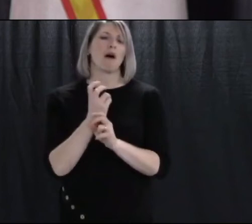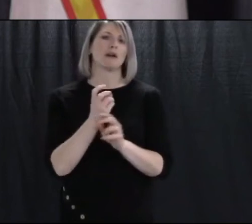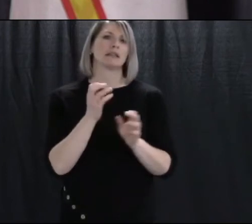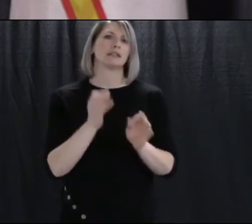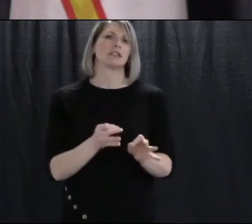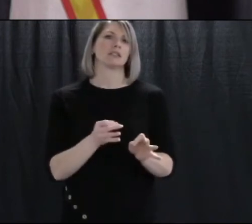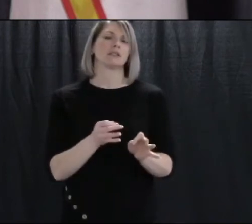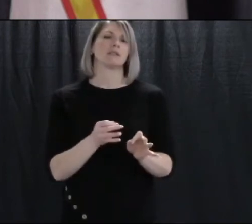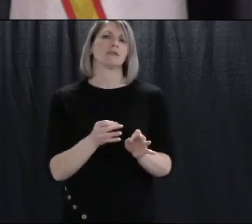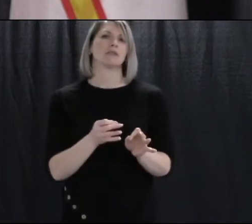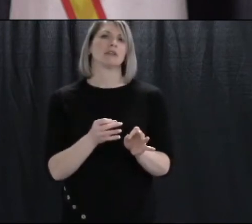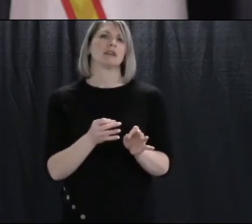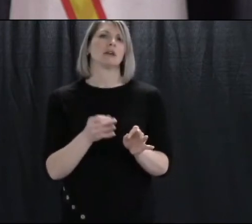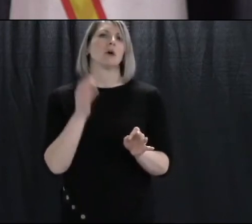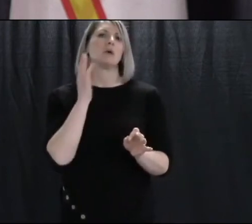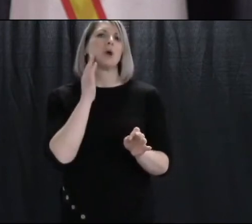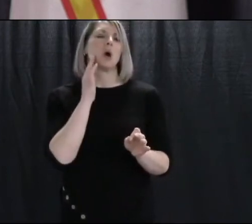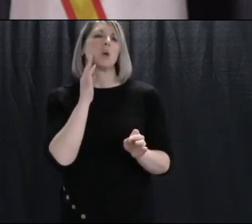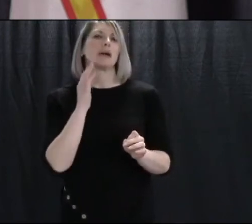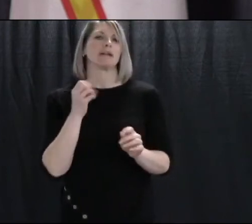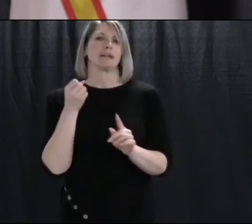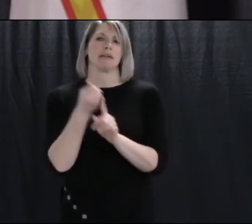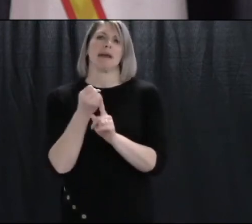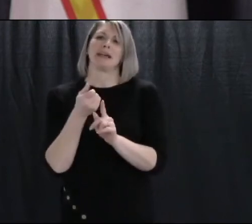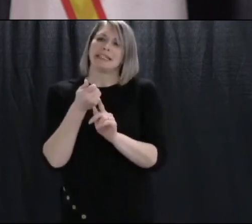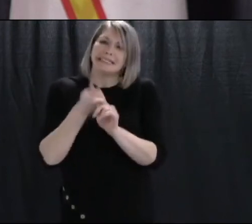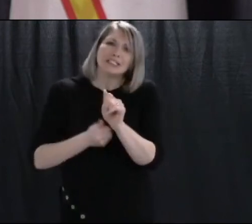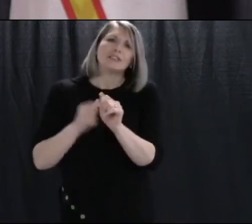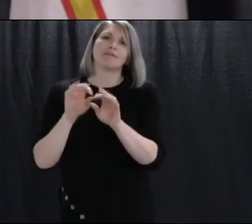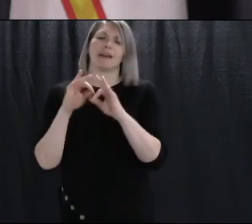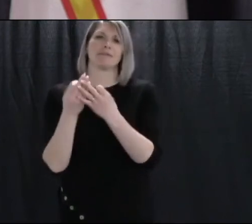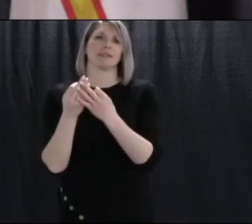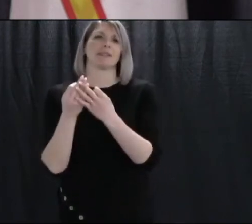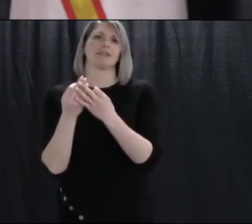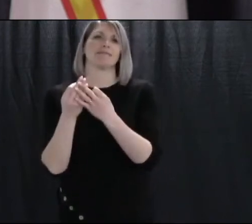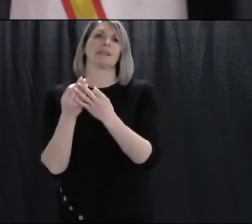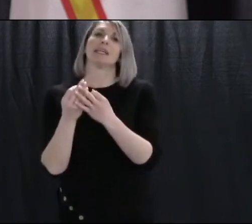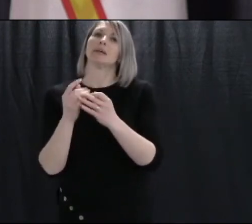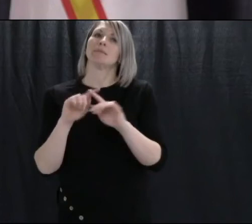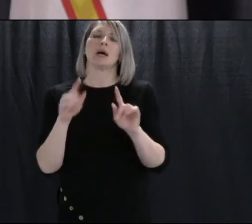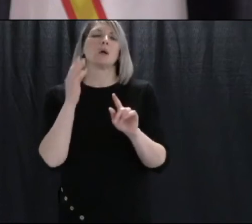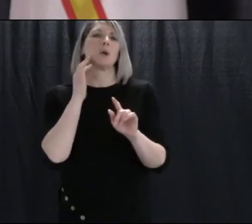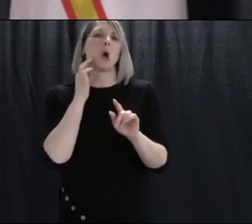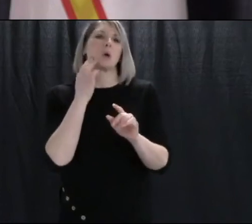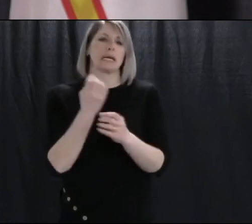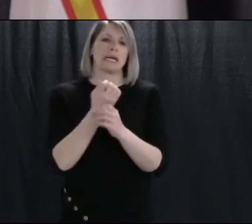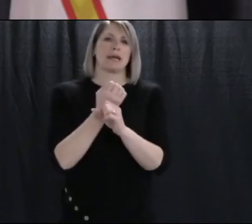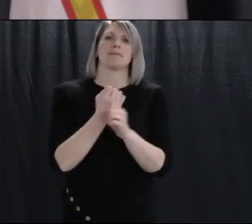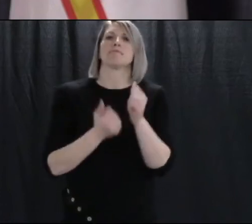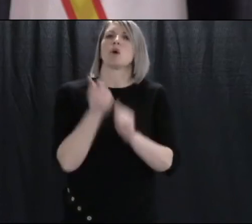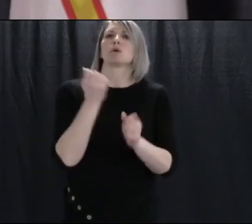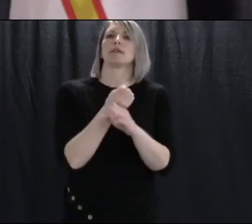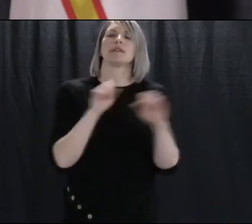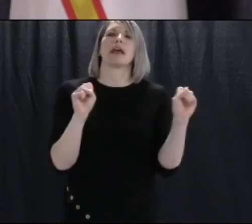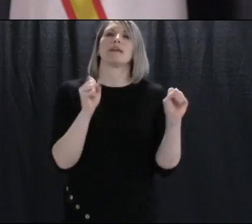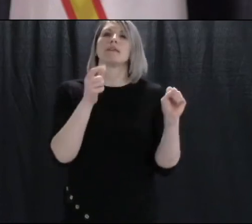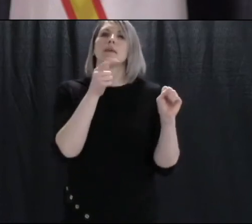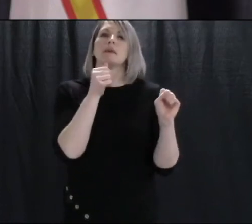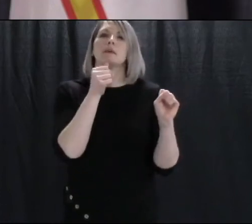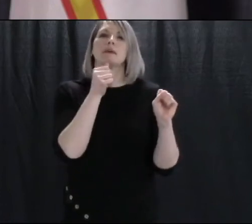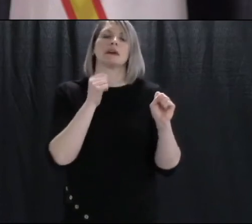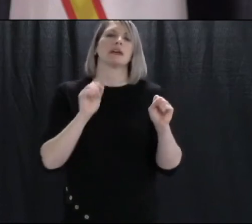difficult to make because we know they have an impact on families and our most vulnerable. But yet we have to make those decisions, to protect our staff and